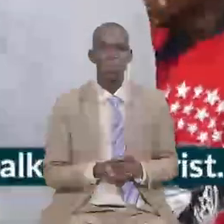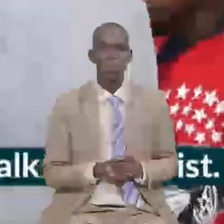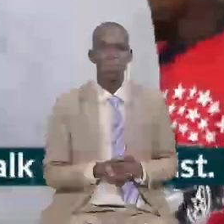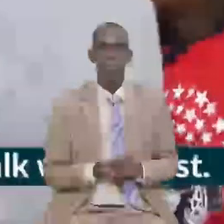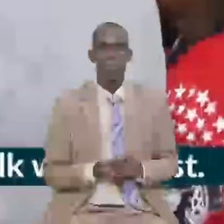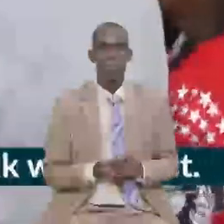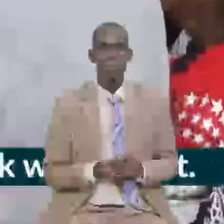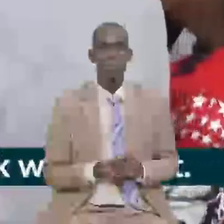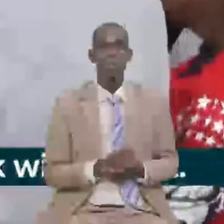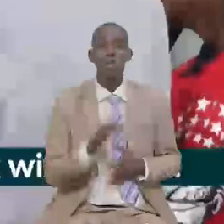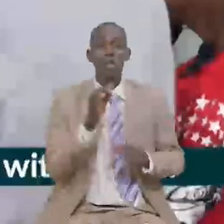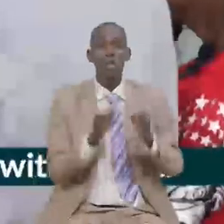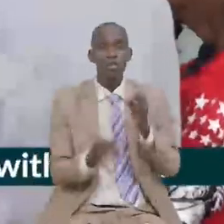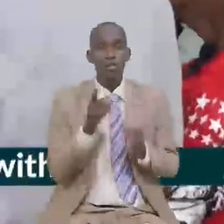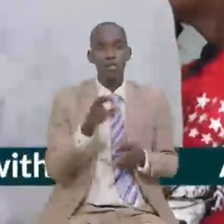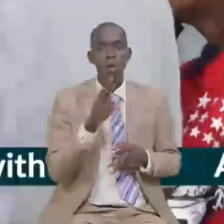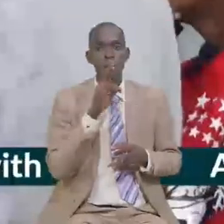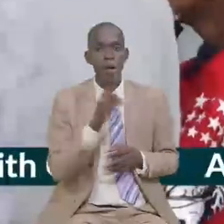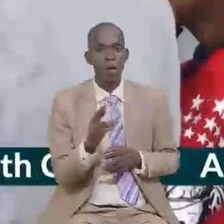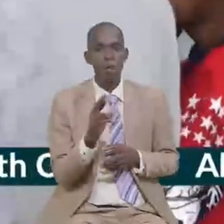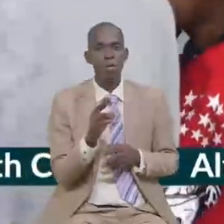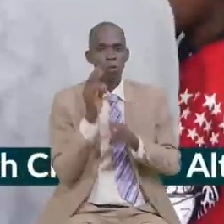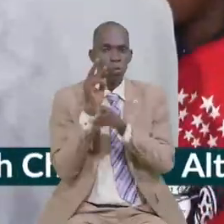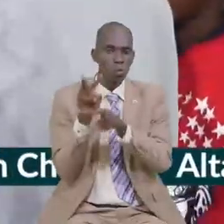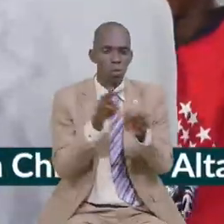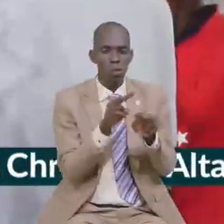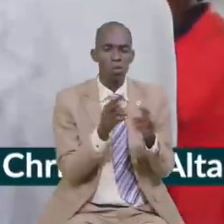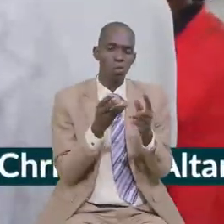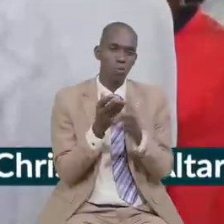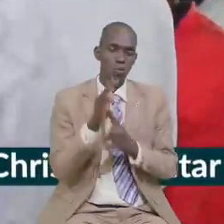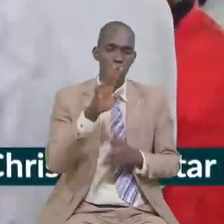So if you are listening via radio and television,